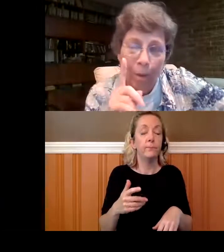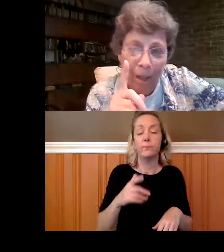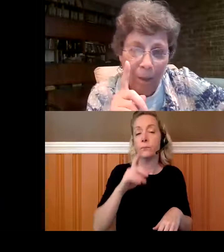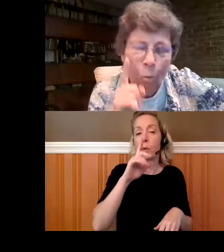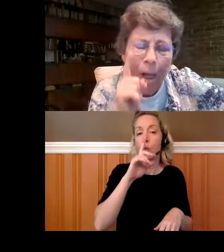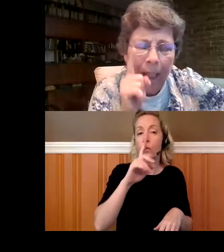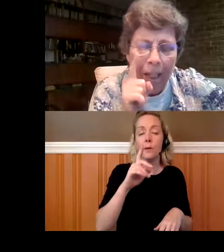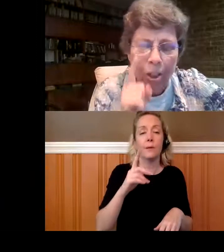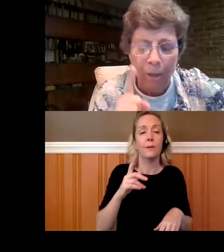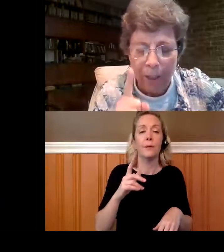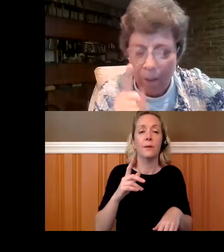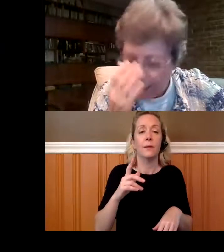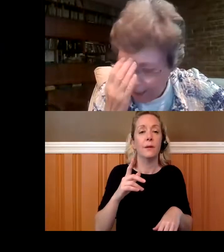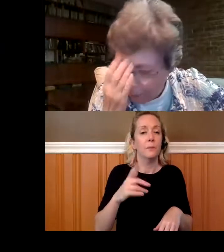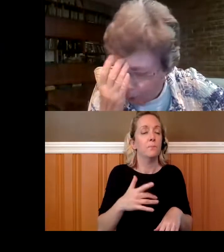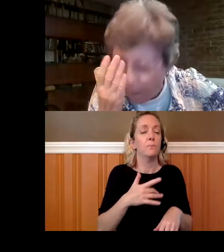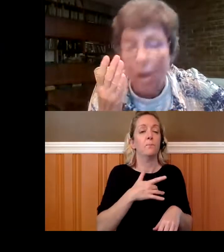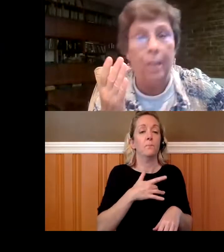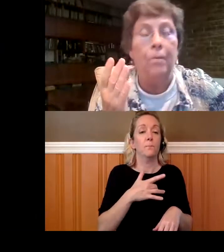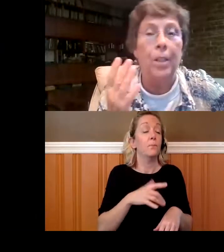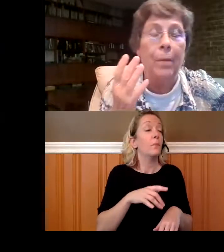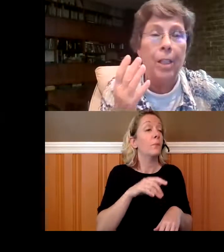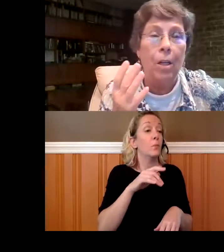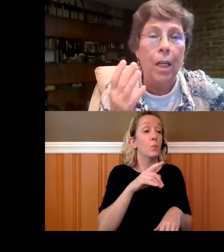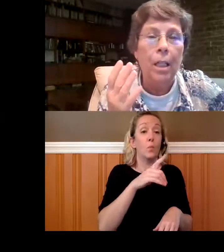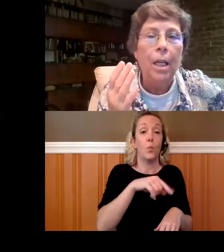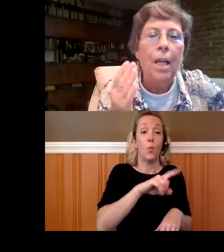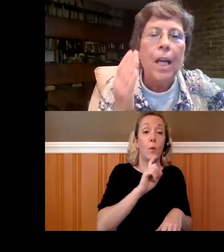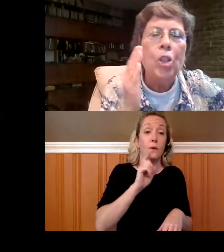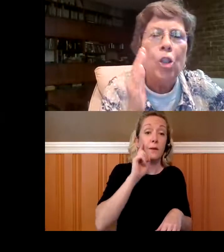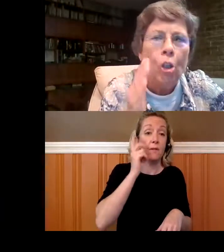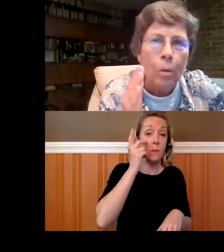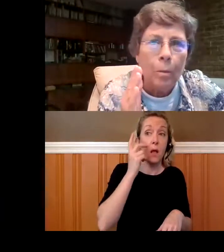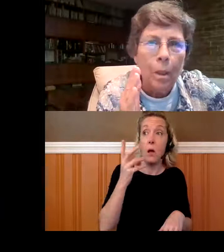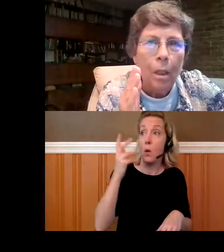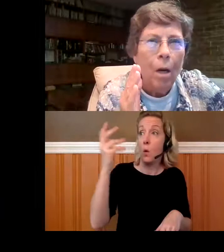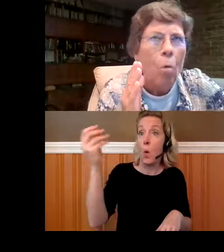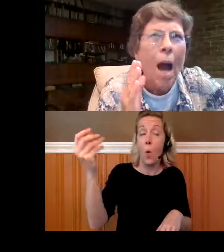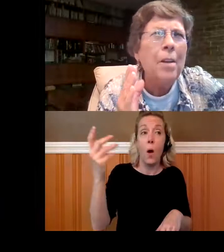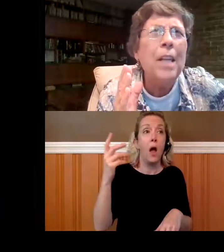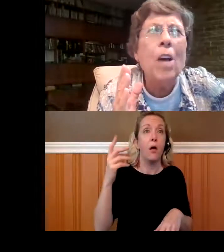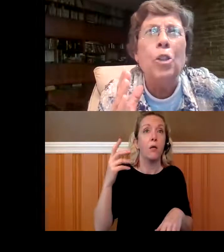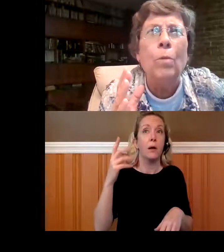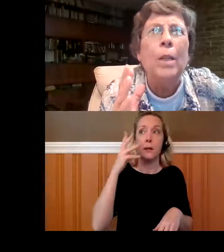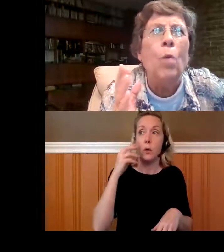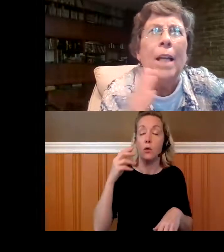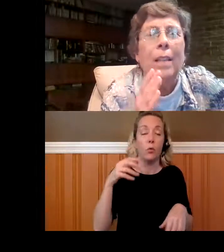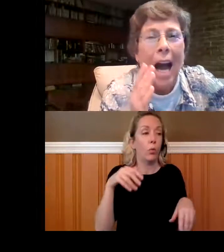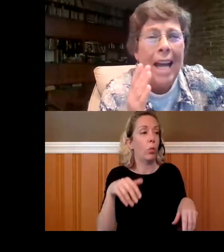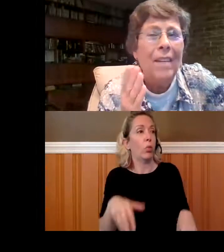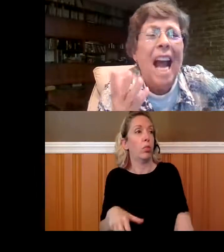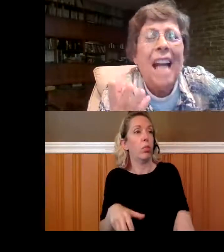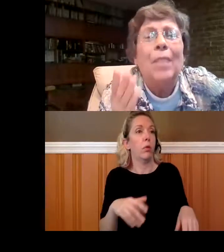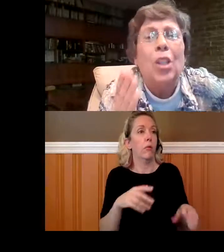this broke my heart the first time I saw it. They assume, why are they not doing what I even asked them to do it, and they're not doing